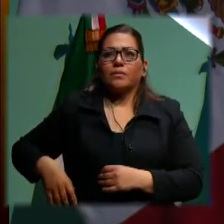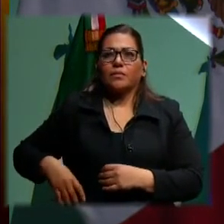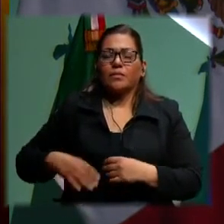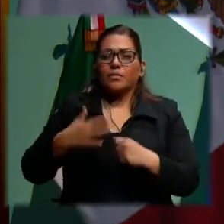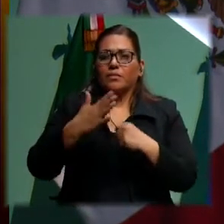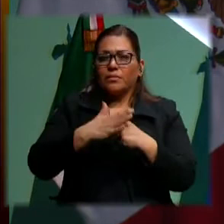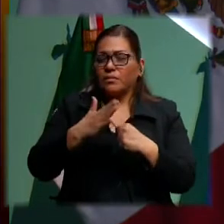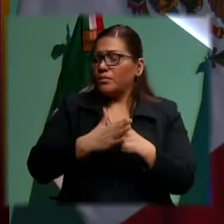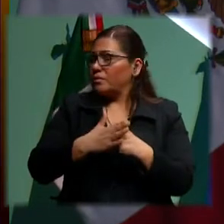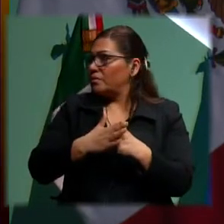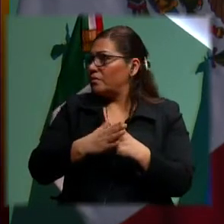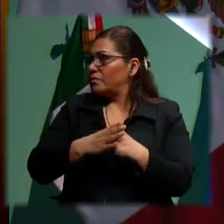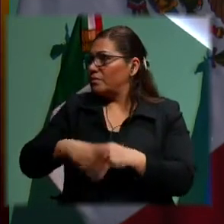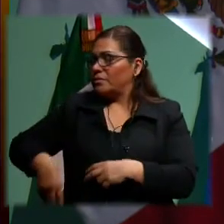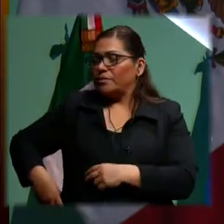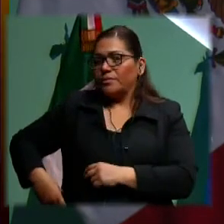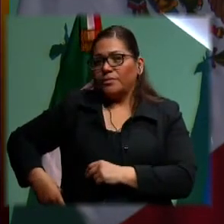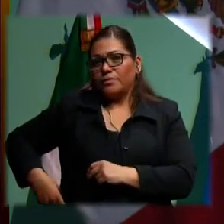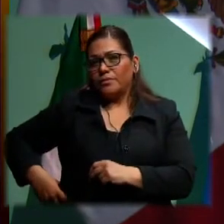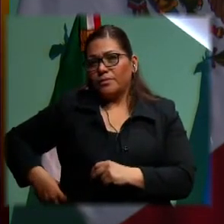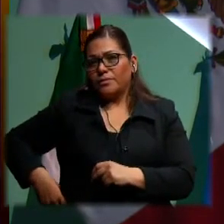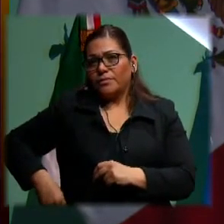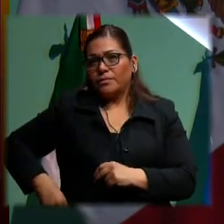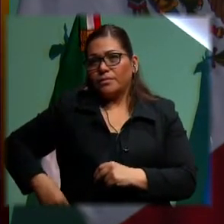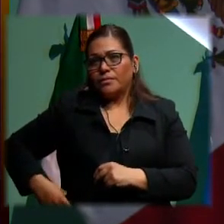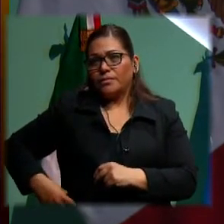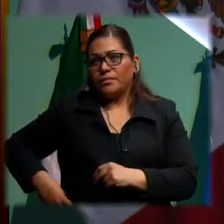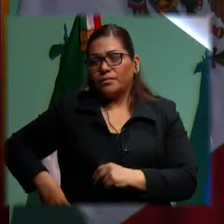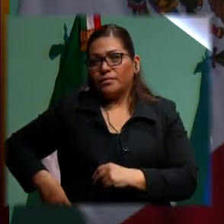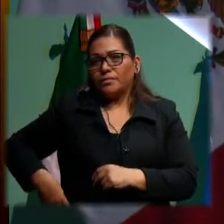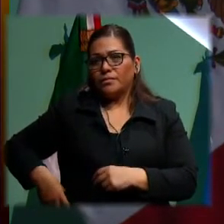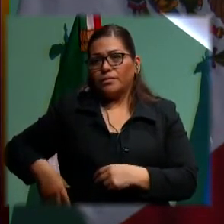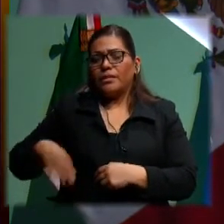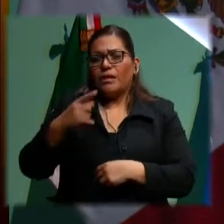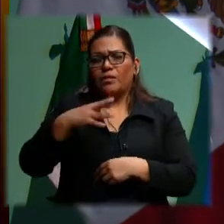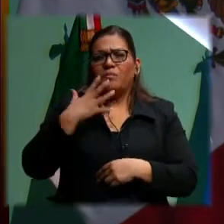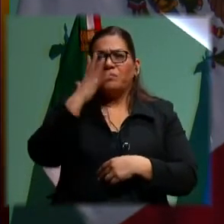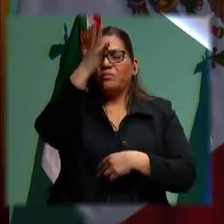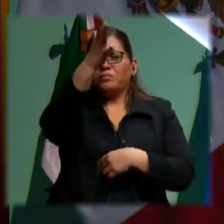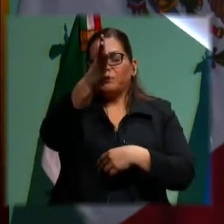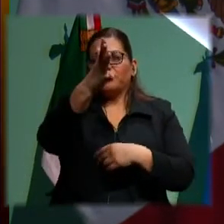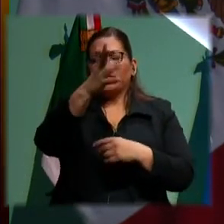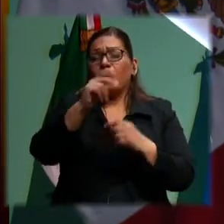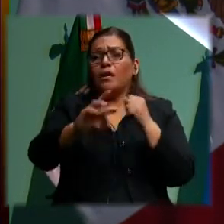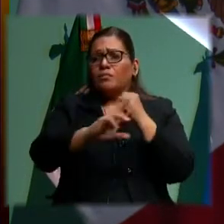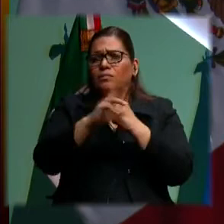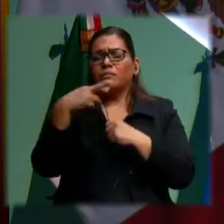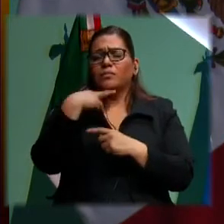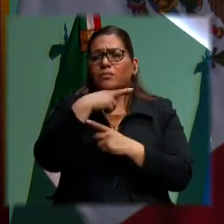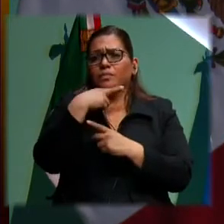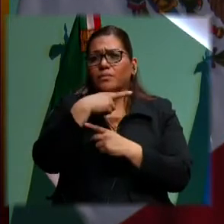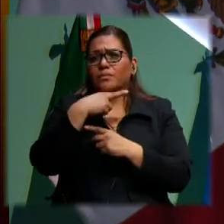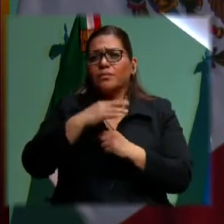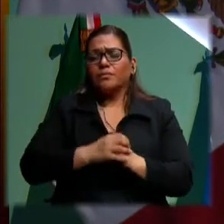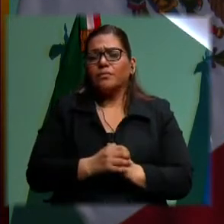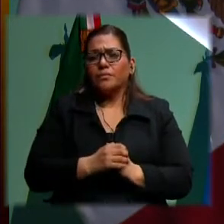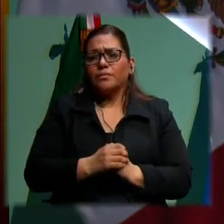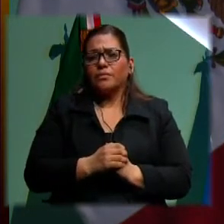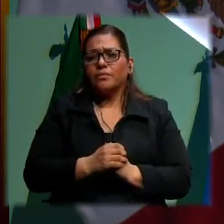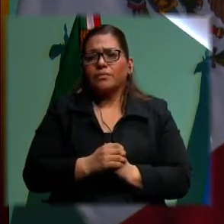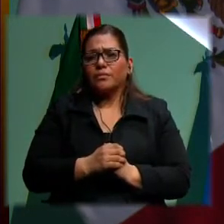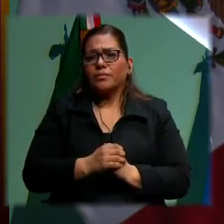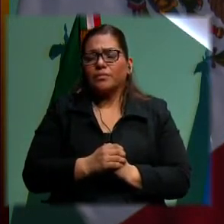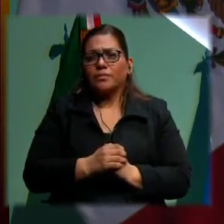coordinators, I hope, and not so future. I hope soon they will step up and take over for us crusty old folks.